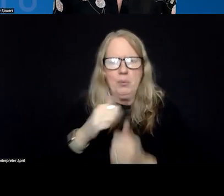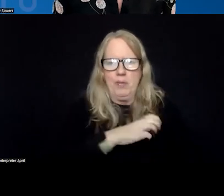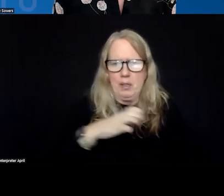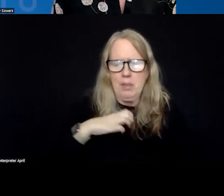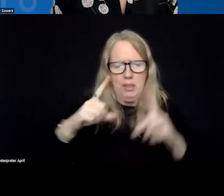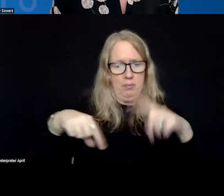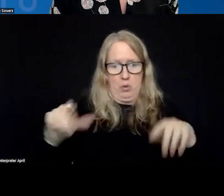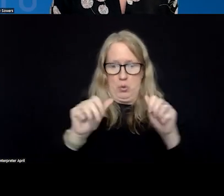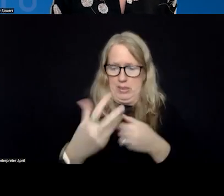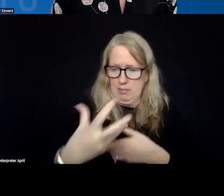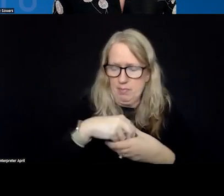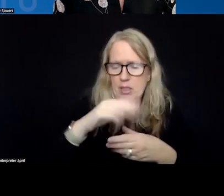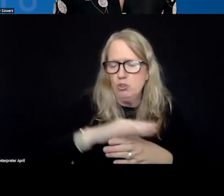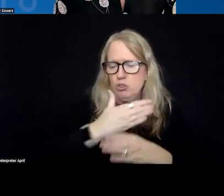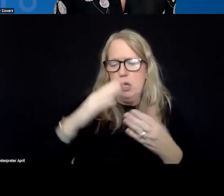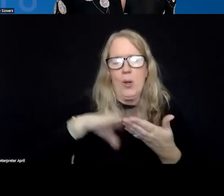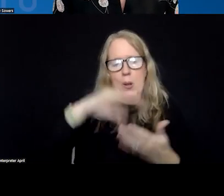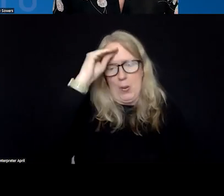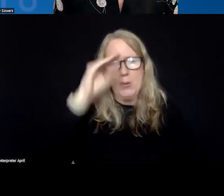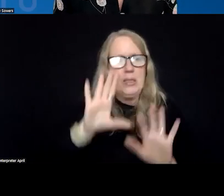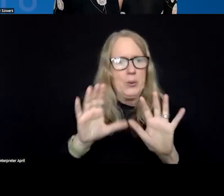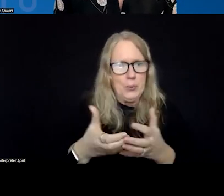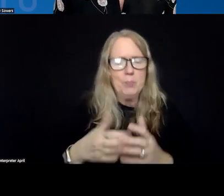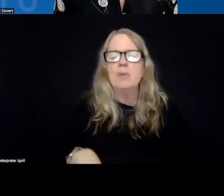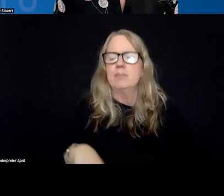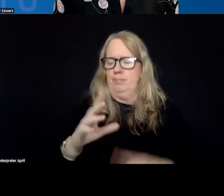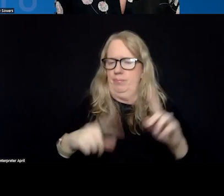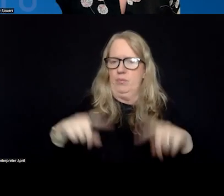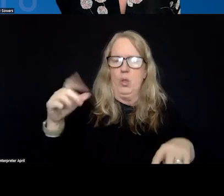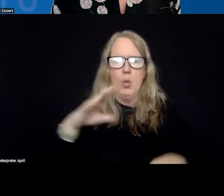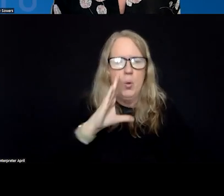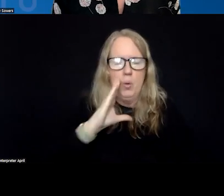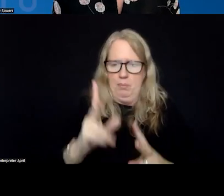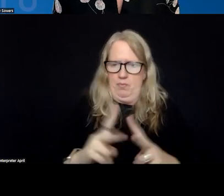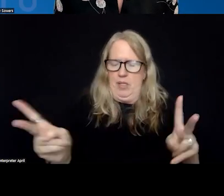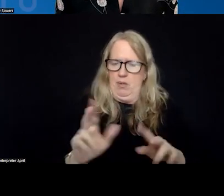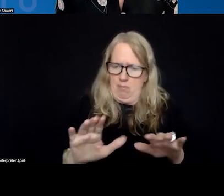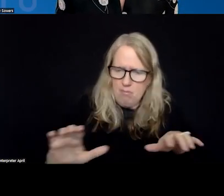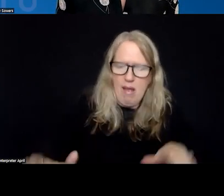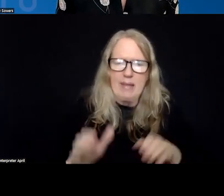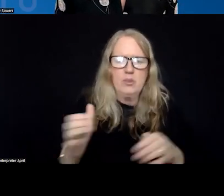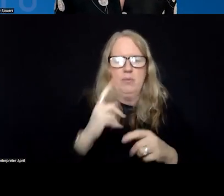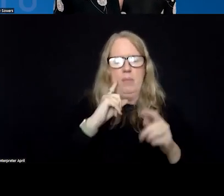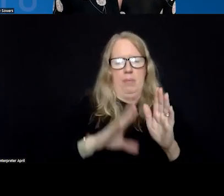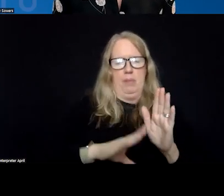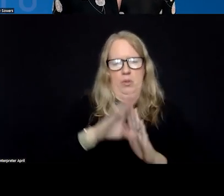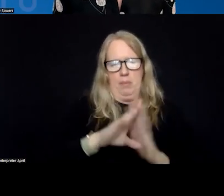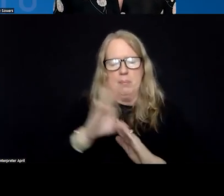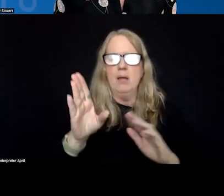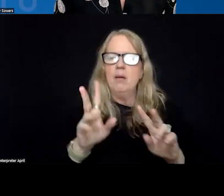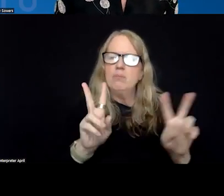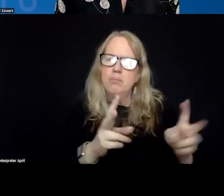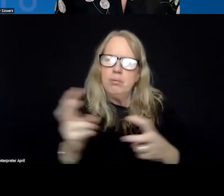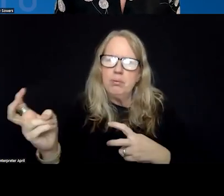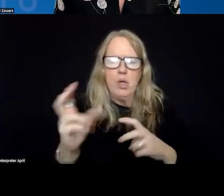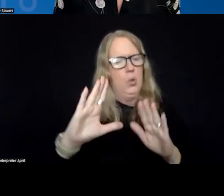tune into some of the shared learning groups next week, you'll see that our steering committee winds up being very active partners in the development of the topical areas that we're hoping